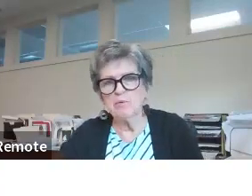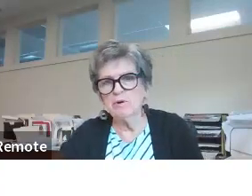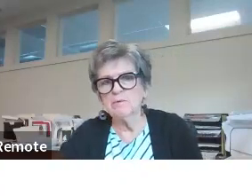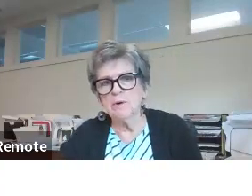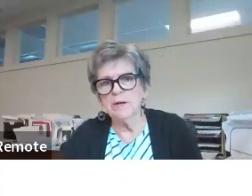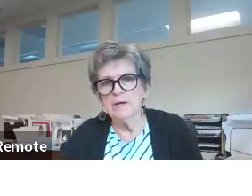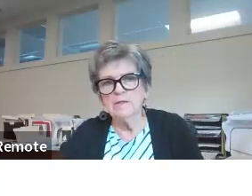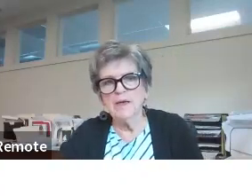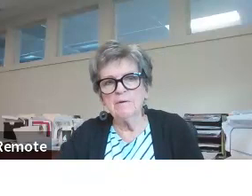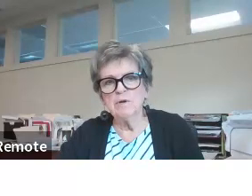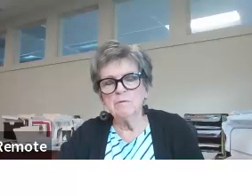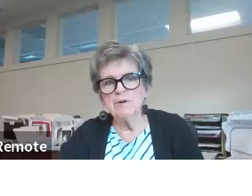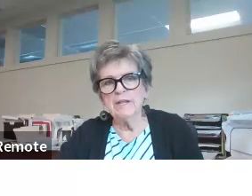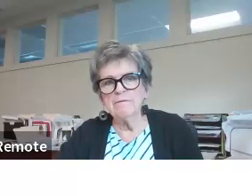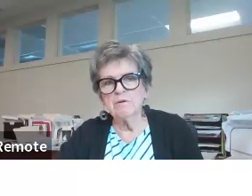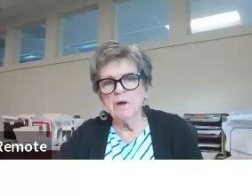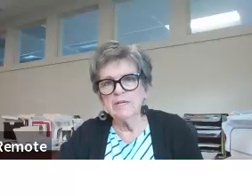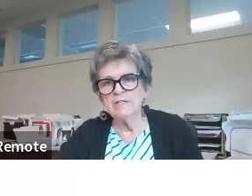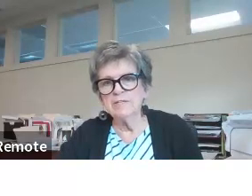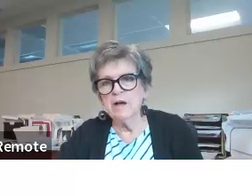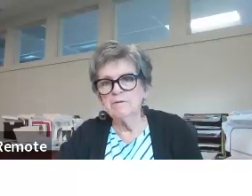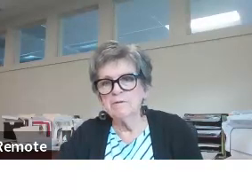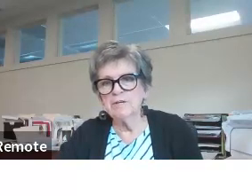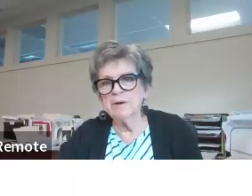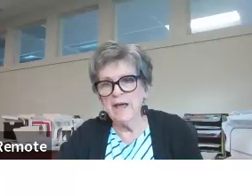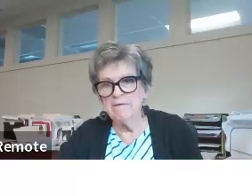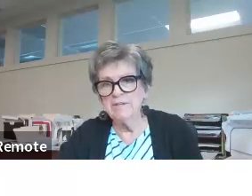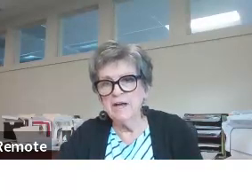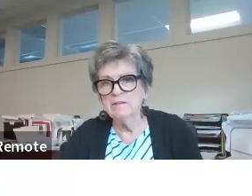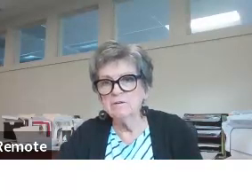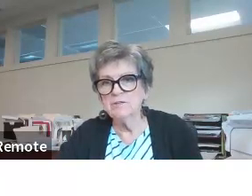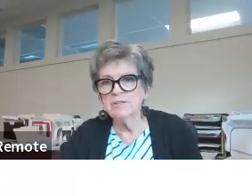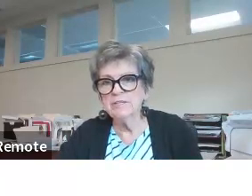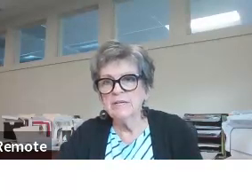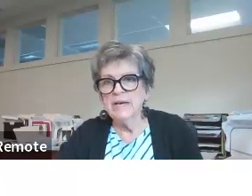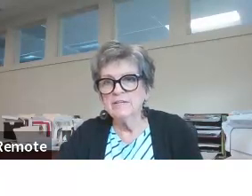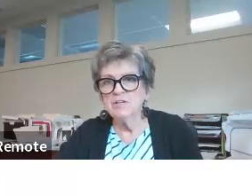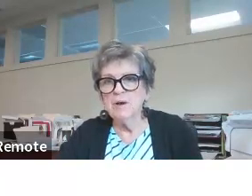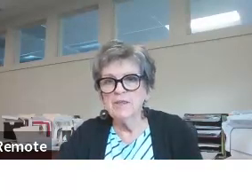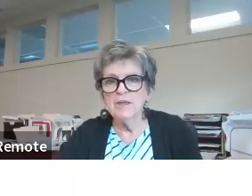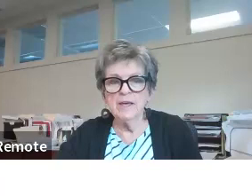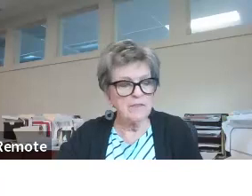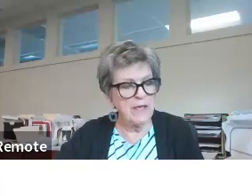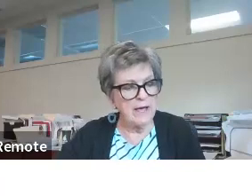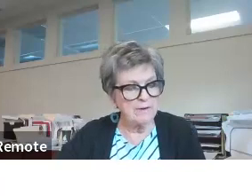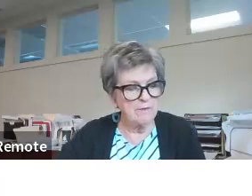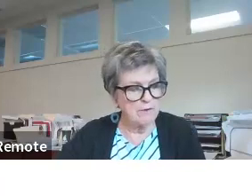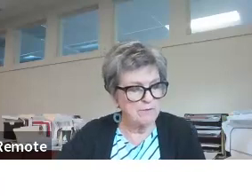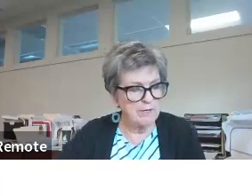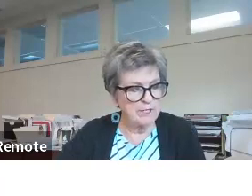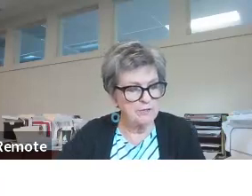fairly important one, that when we're dealing with a crisis, often we don't have a diagnosis. And so I think